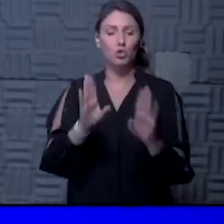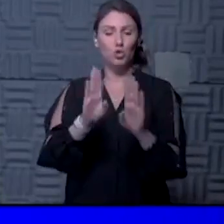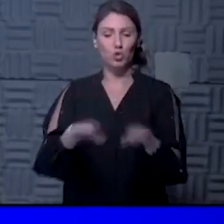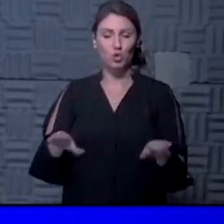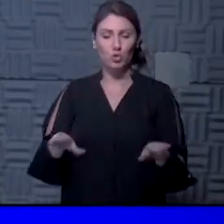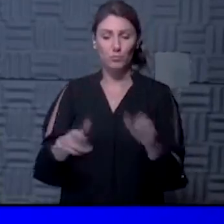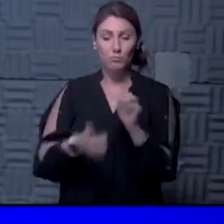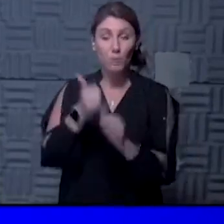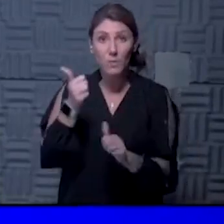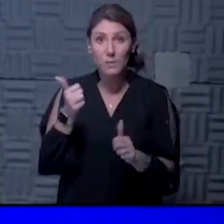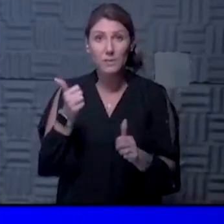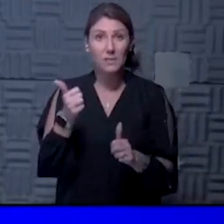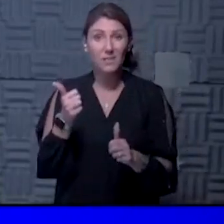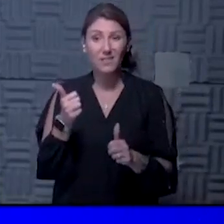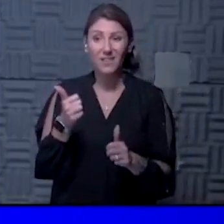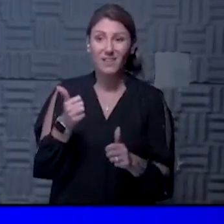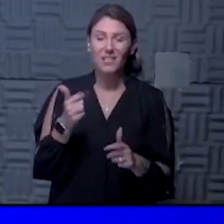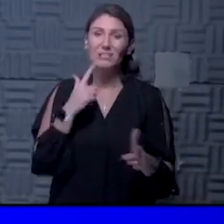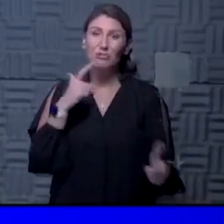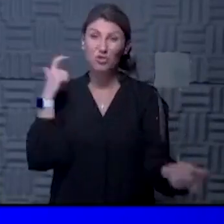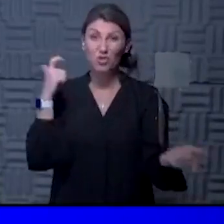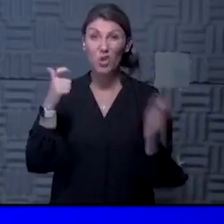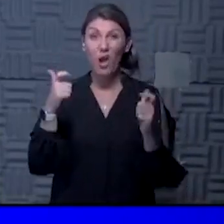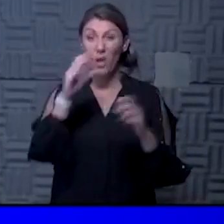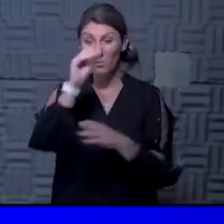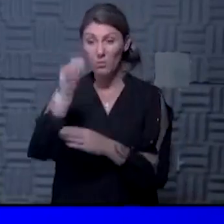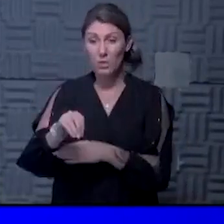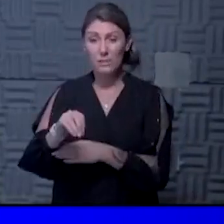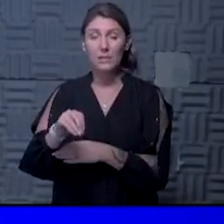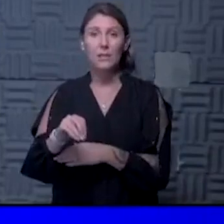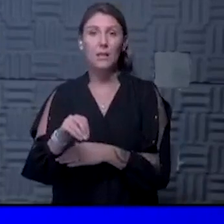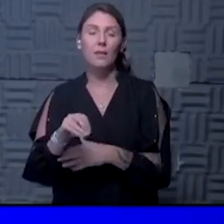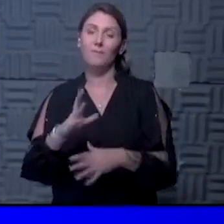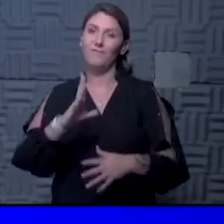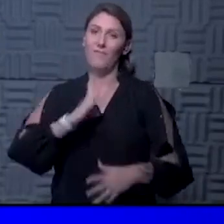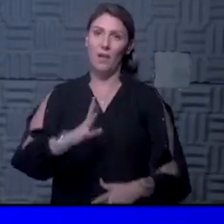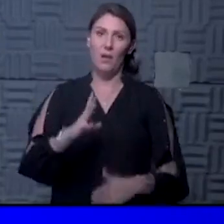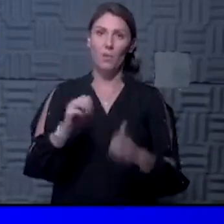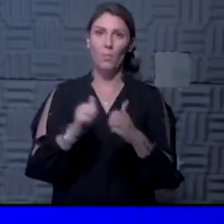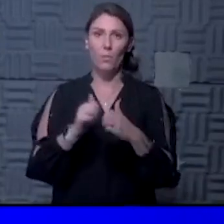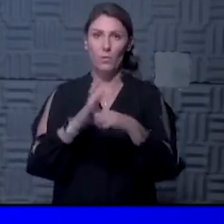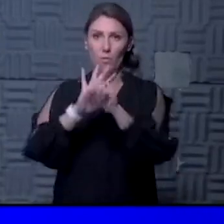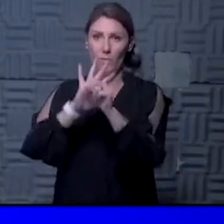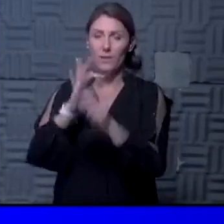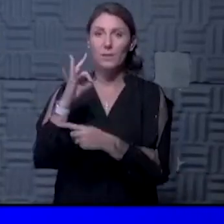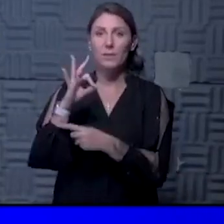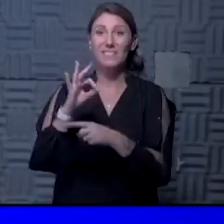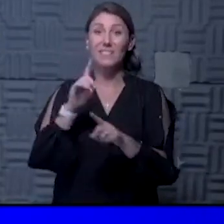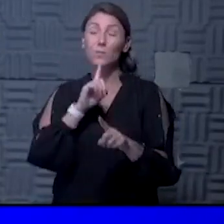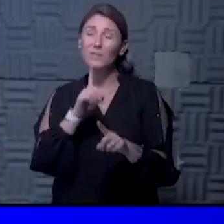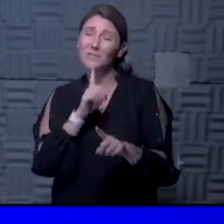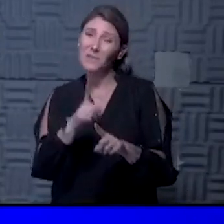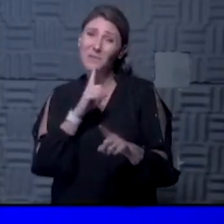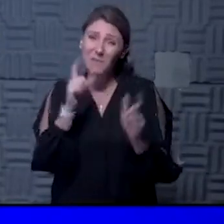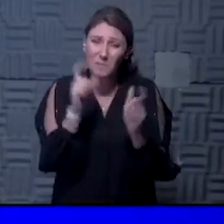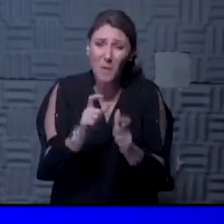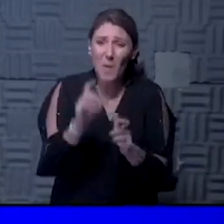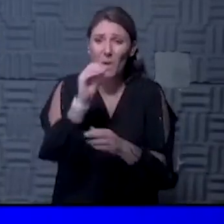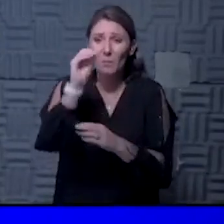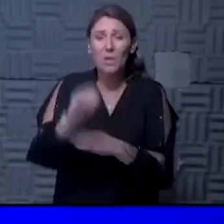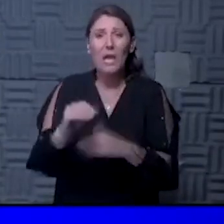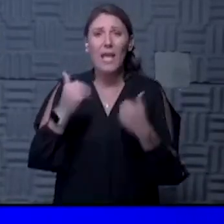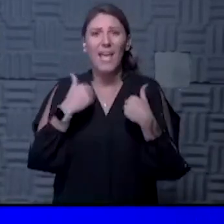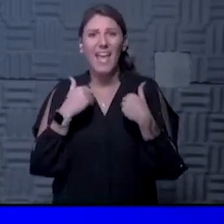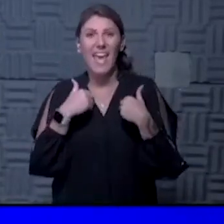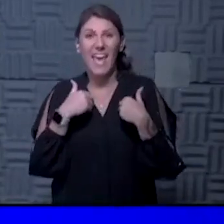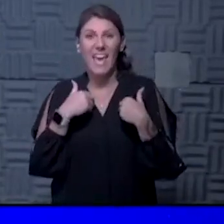children, for the most part, a vast, vast majority of them do fine with this. a very, very, very small percentage have that